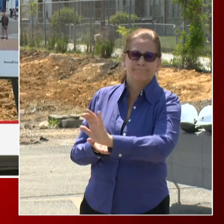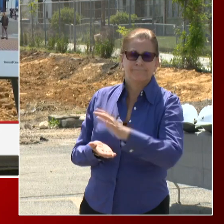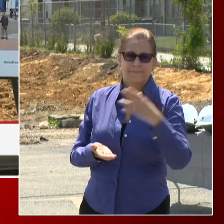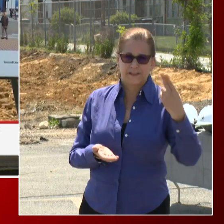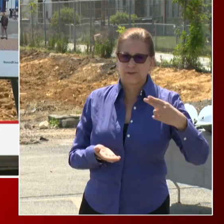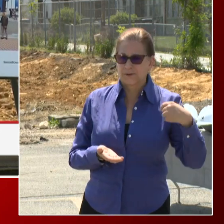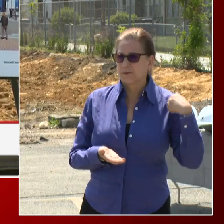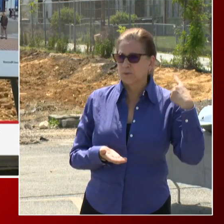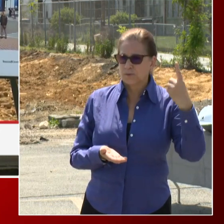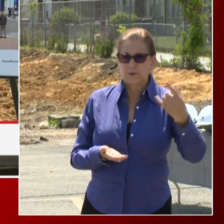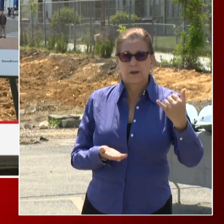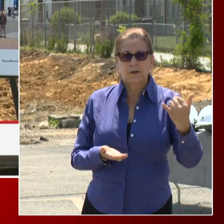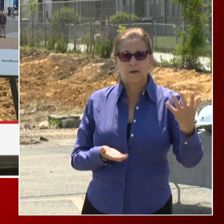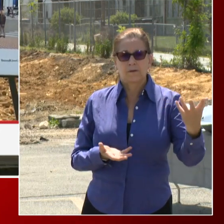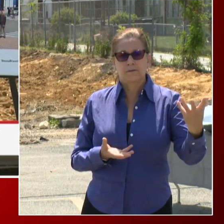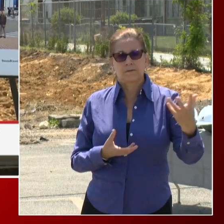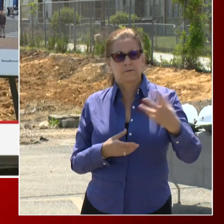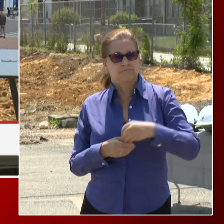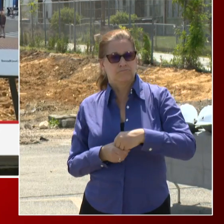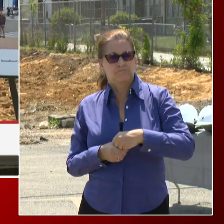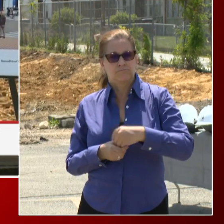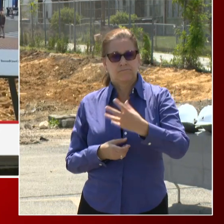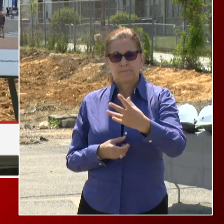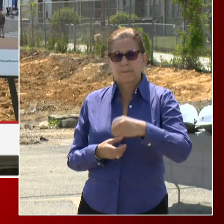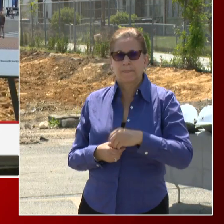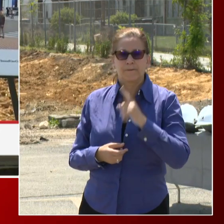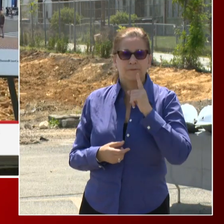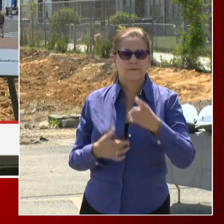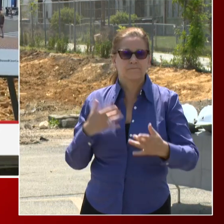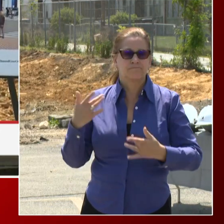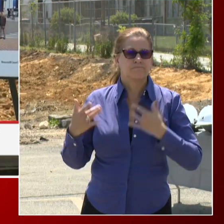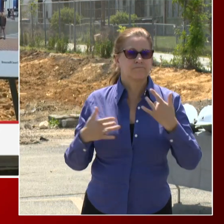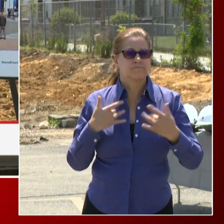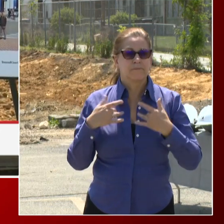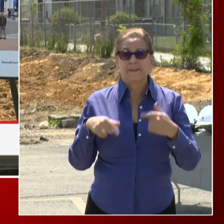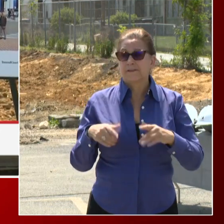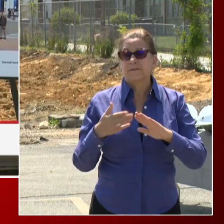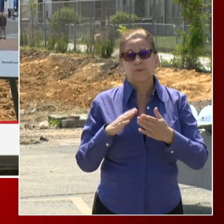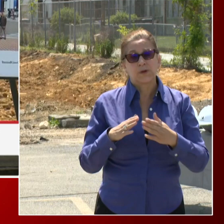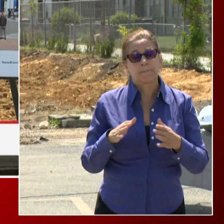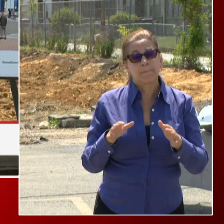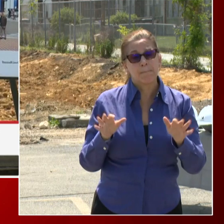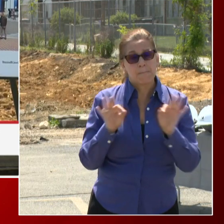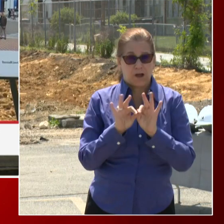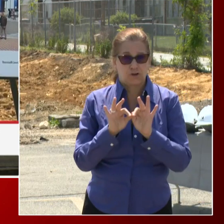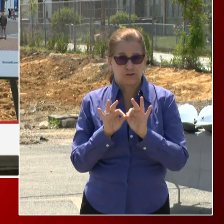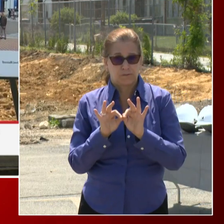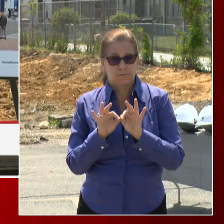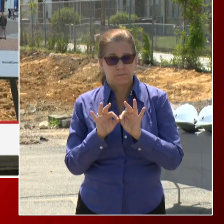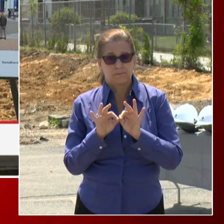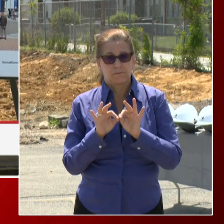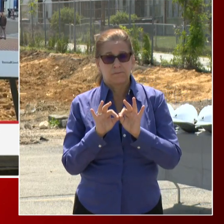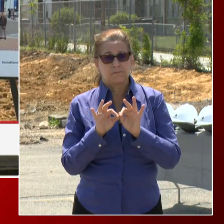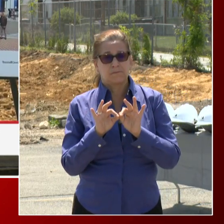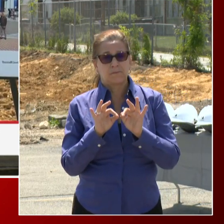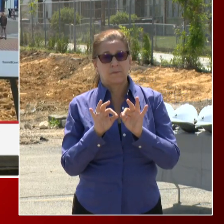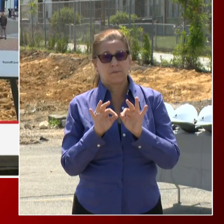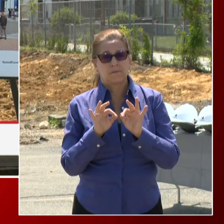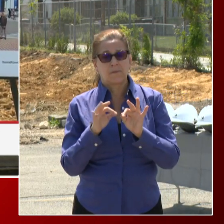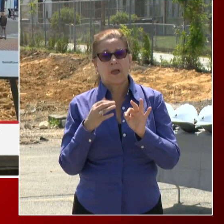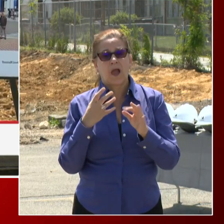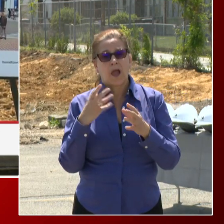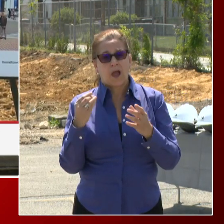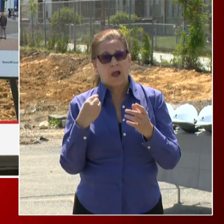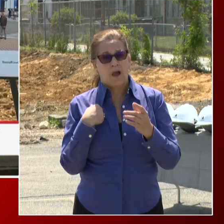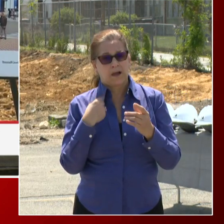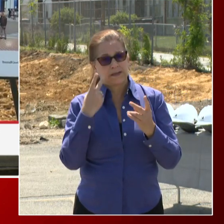the livelihood of this community. From the passion that resonates when we have community meetings, to the overwhelming support and attendance